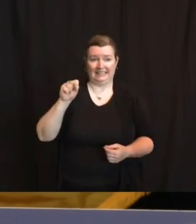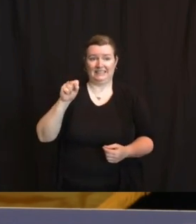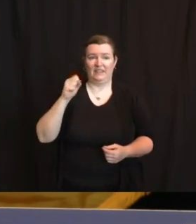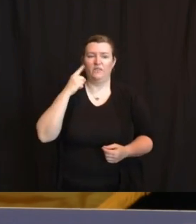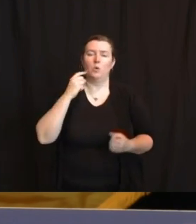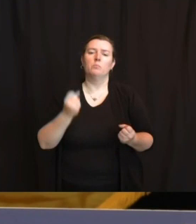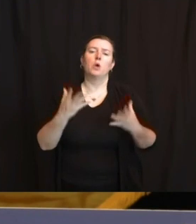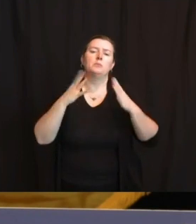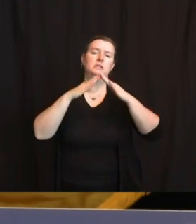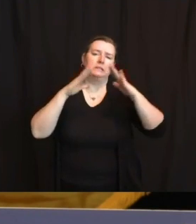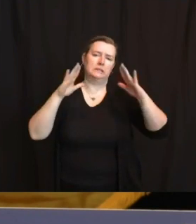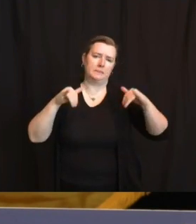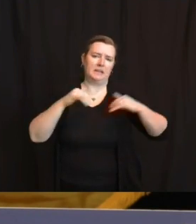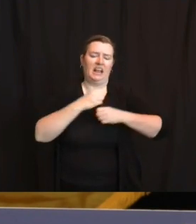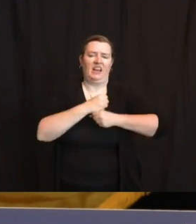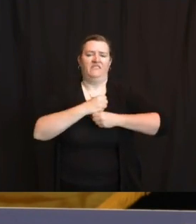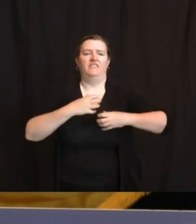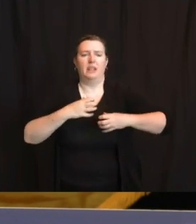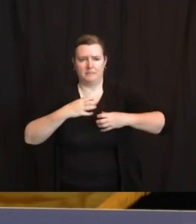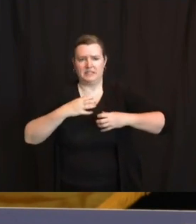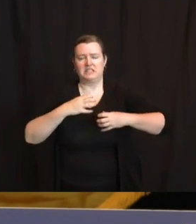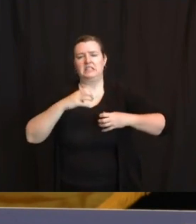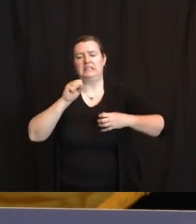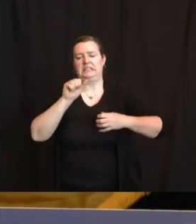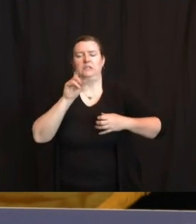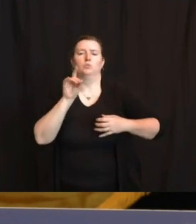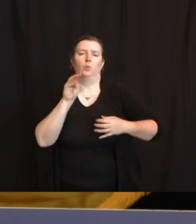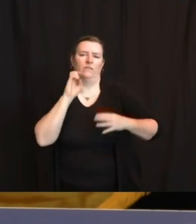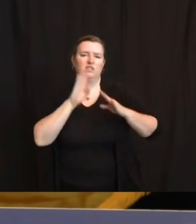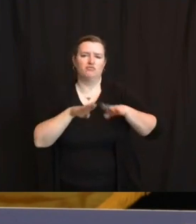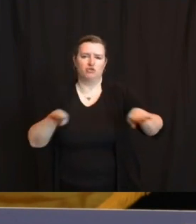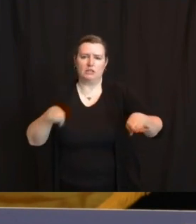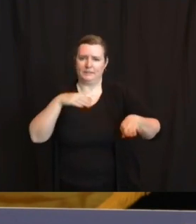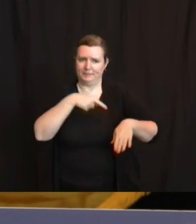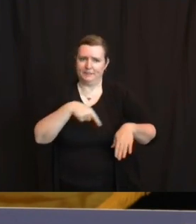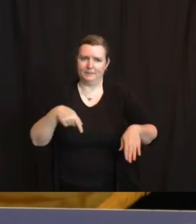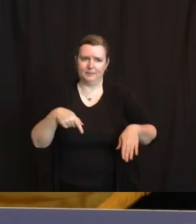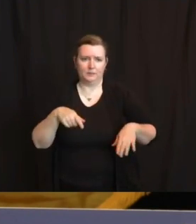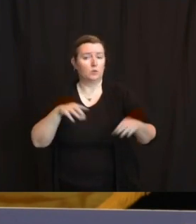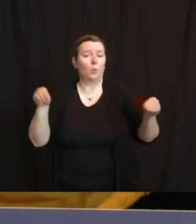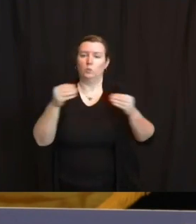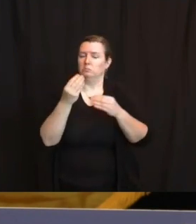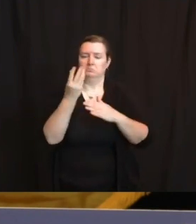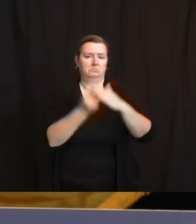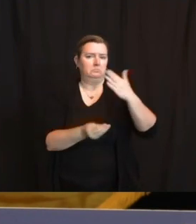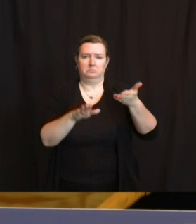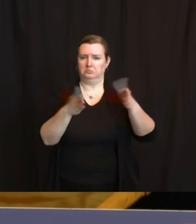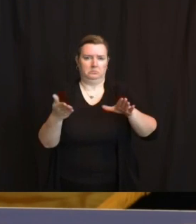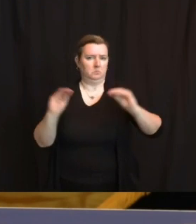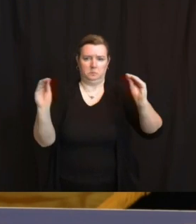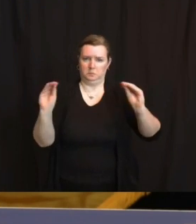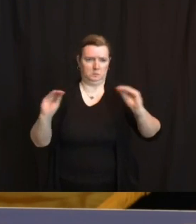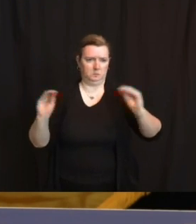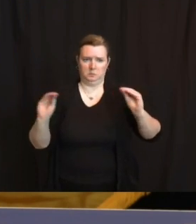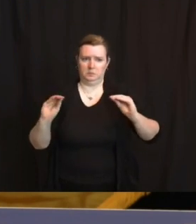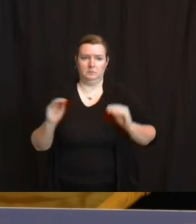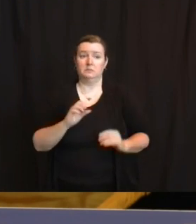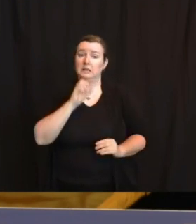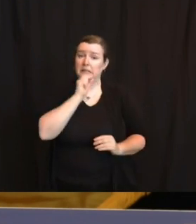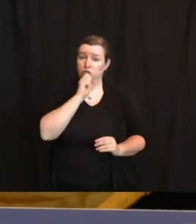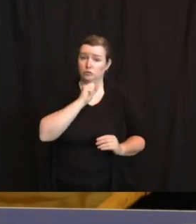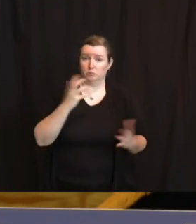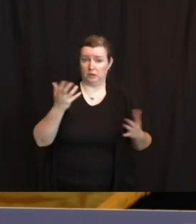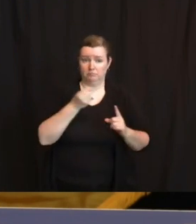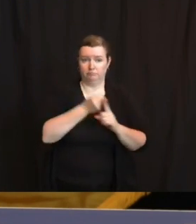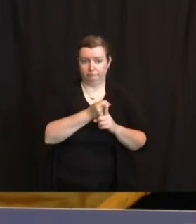syndrome in children. There are no deaths reported. The ages of the children affected range from